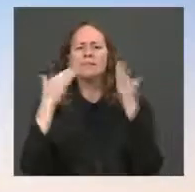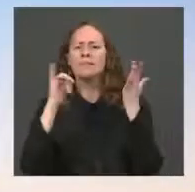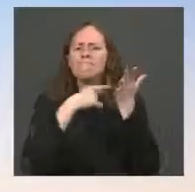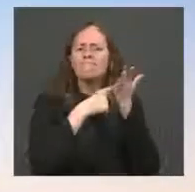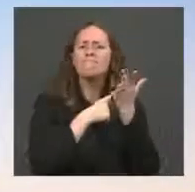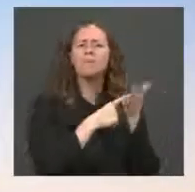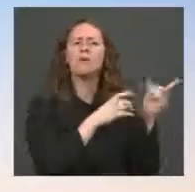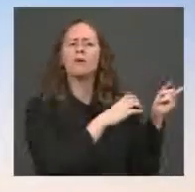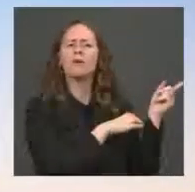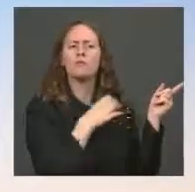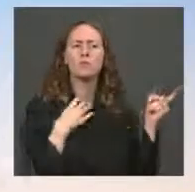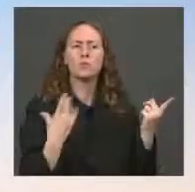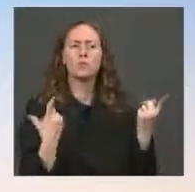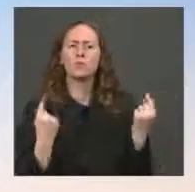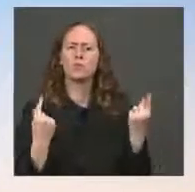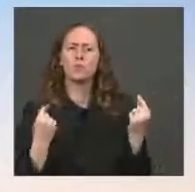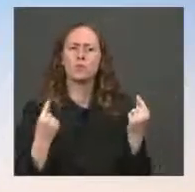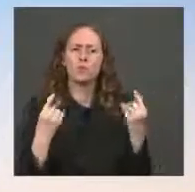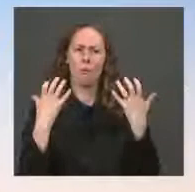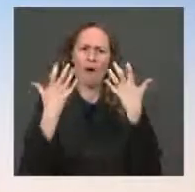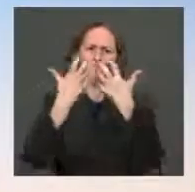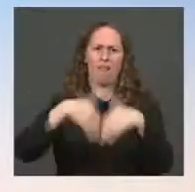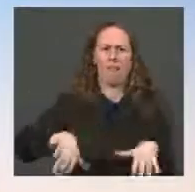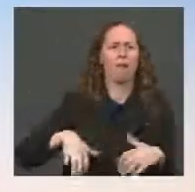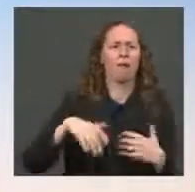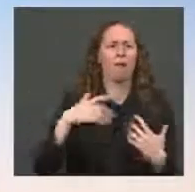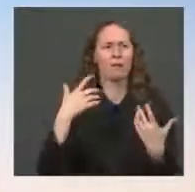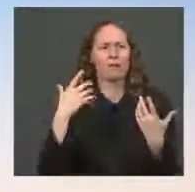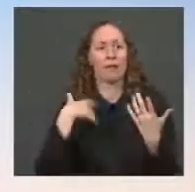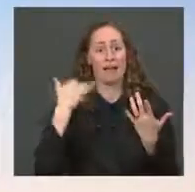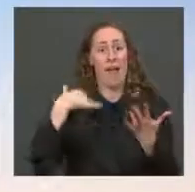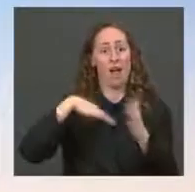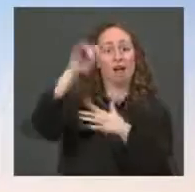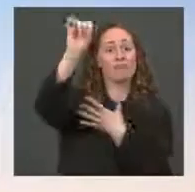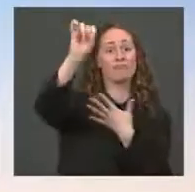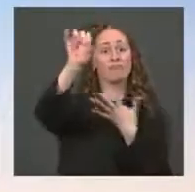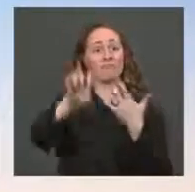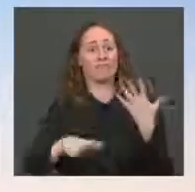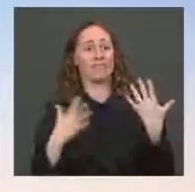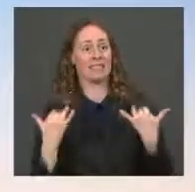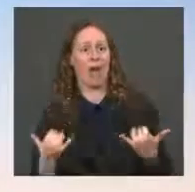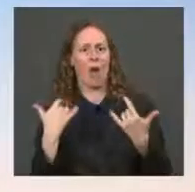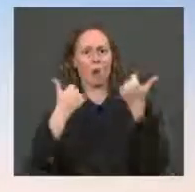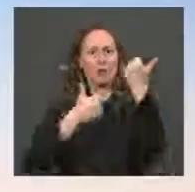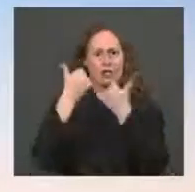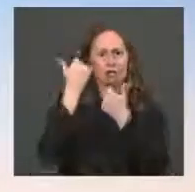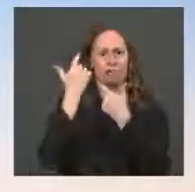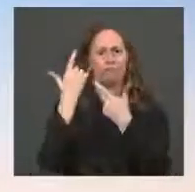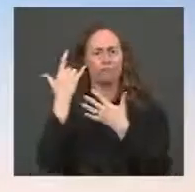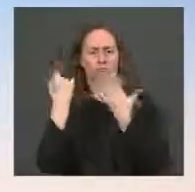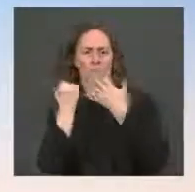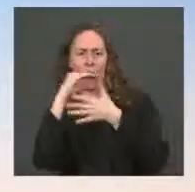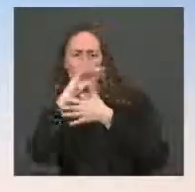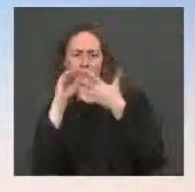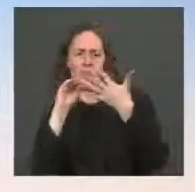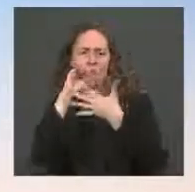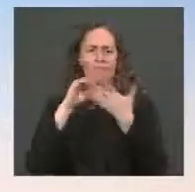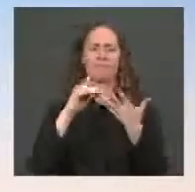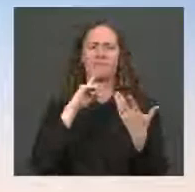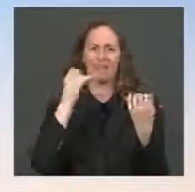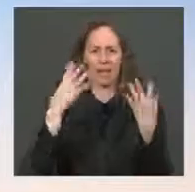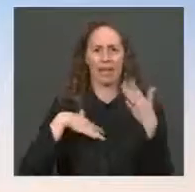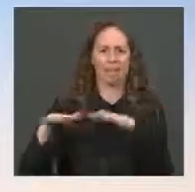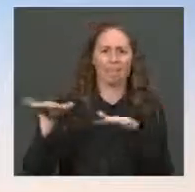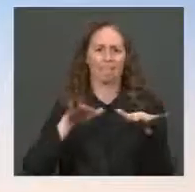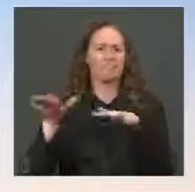want to get done in the coming months. I'm not going to give a rank order. Obviously, there's a number of pieces we need to get done right now. Go ahead, Karen. Thanks, Jen. There was a new poll from Monmouth out